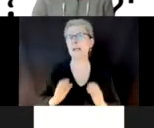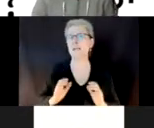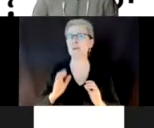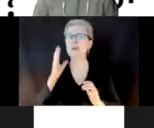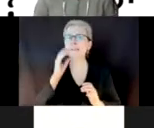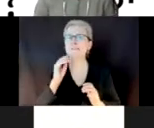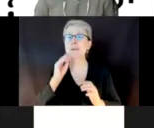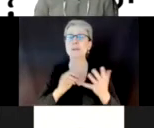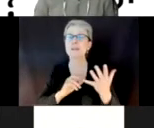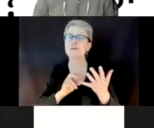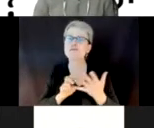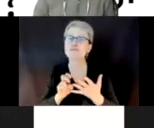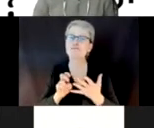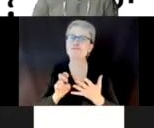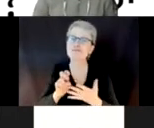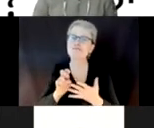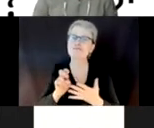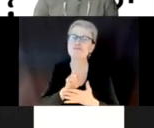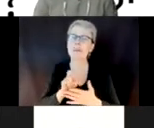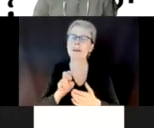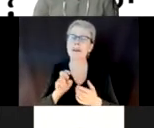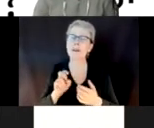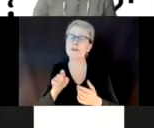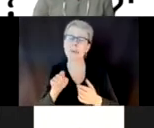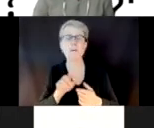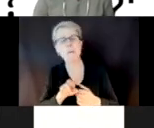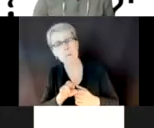marketing. So you're getting people to know, like, and trust you.